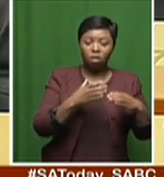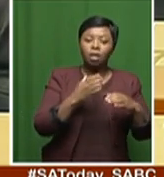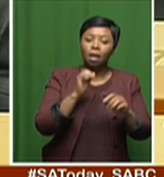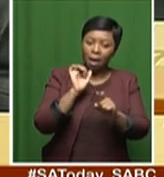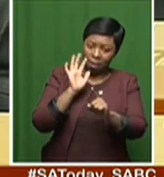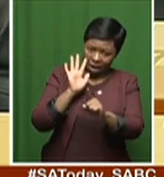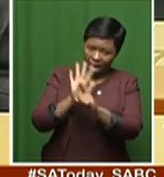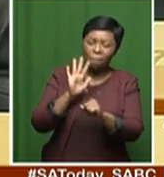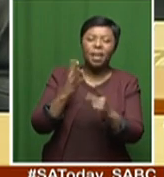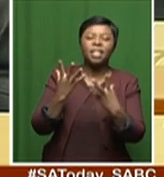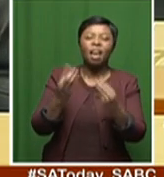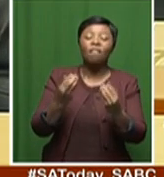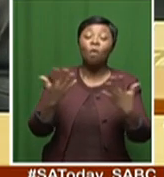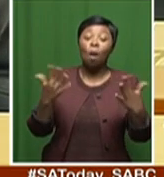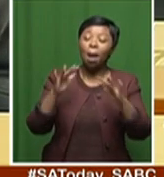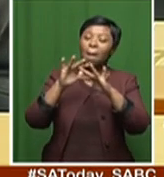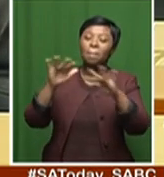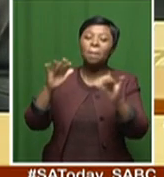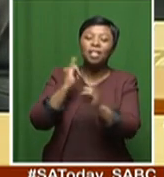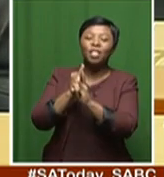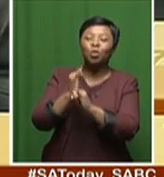in our country, and we must